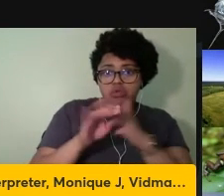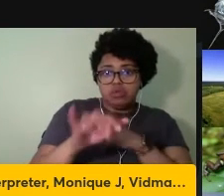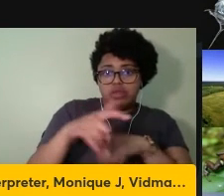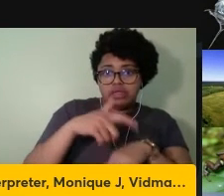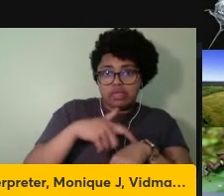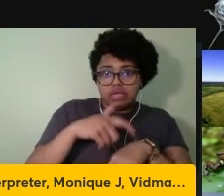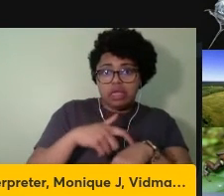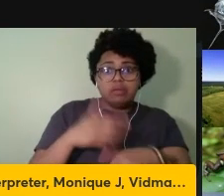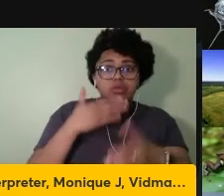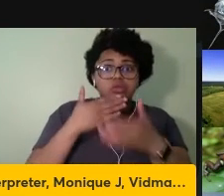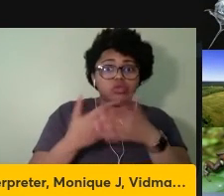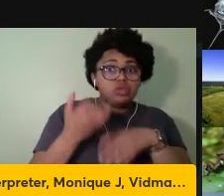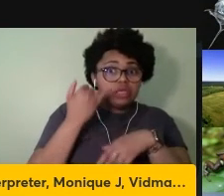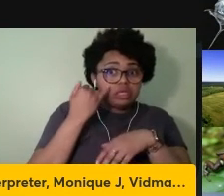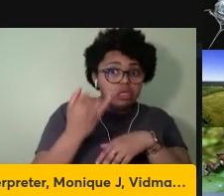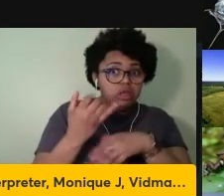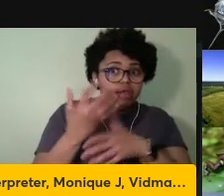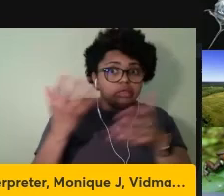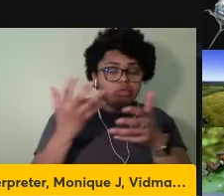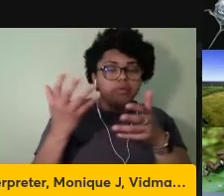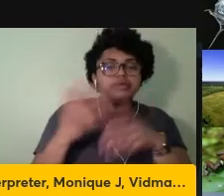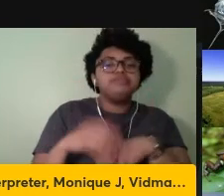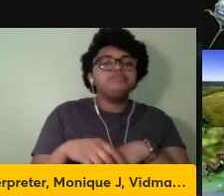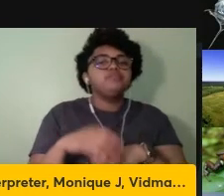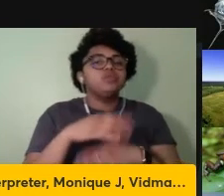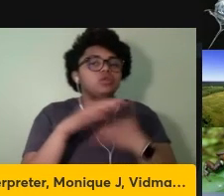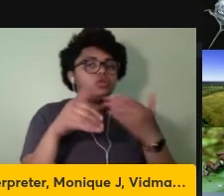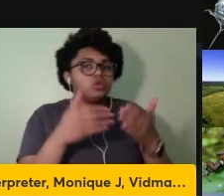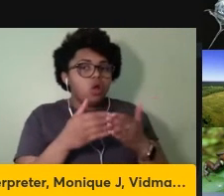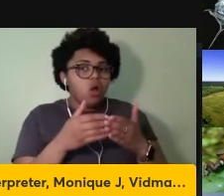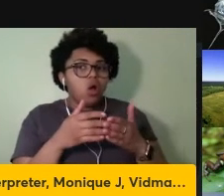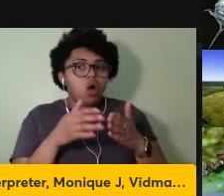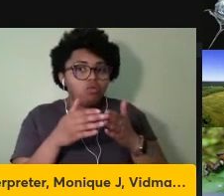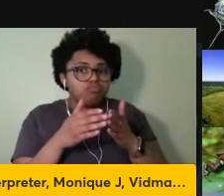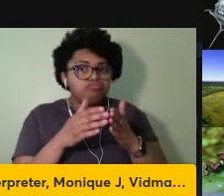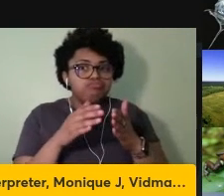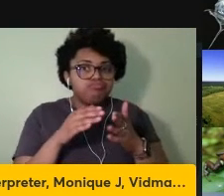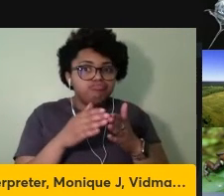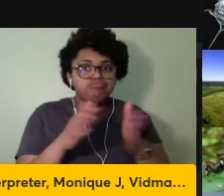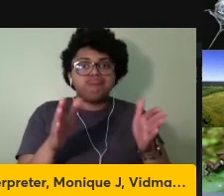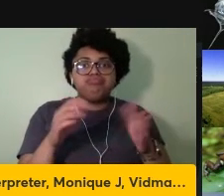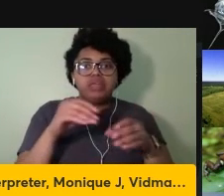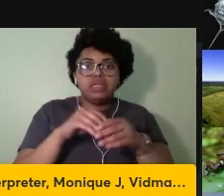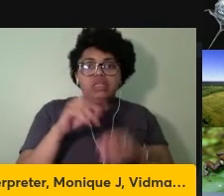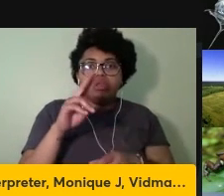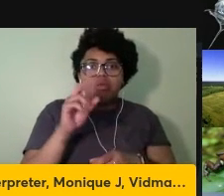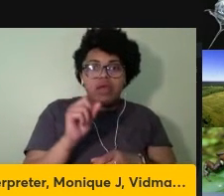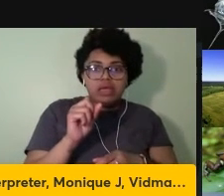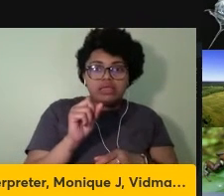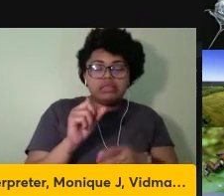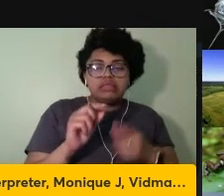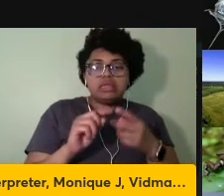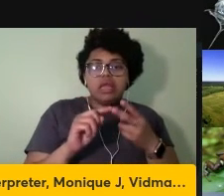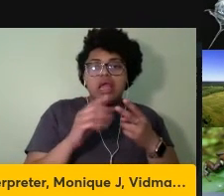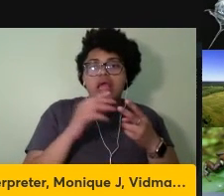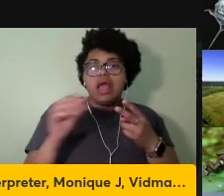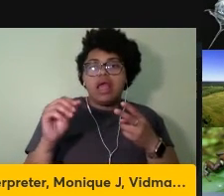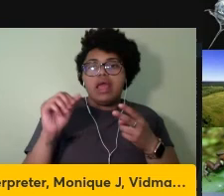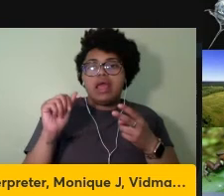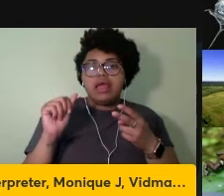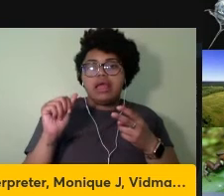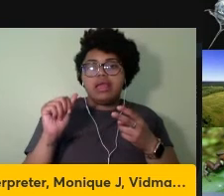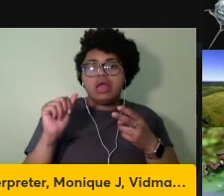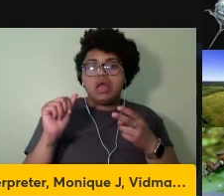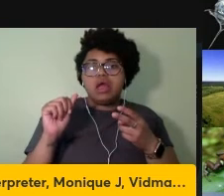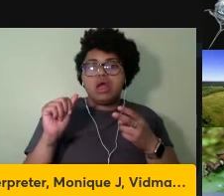the good thing is it's all over the US and abroad. It's a great way to experience a setting